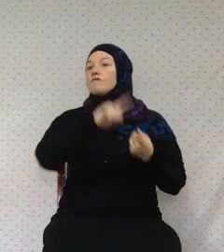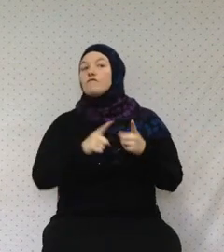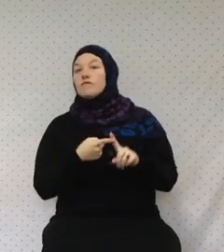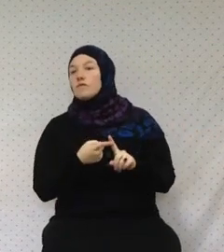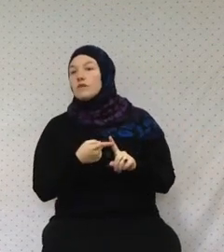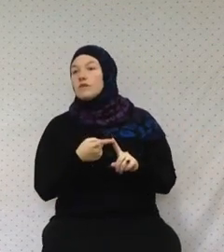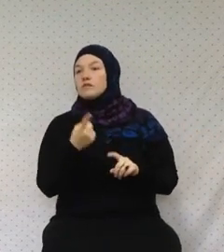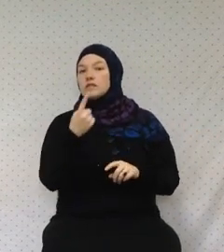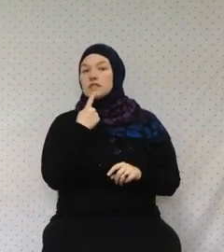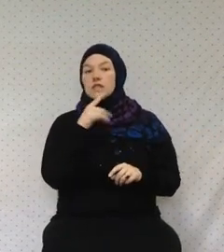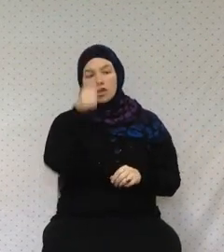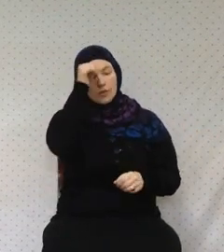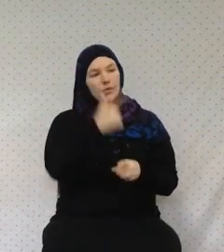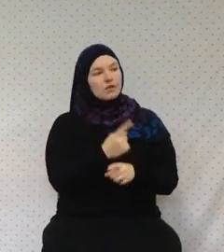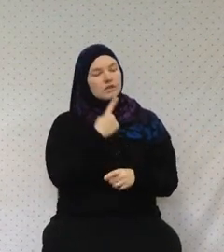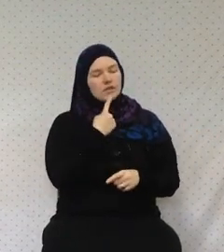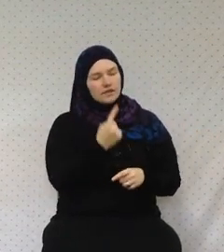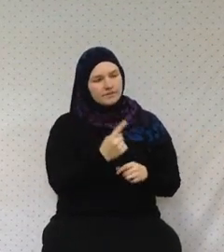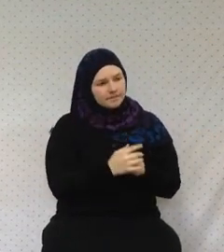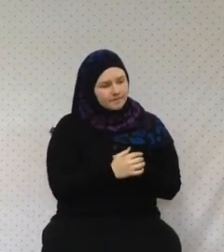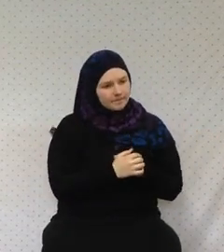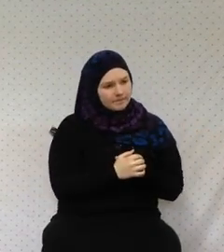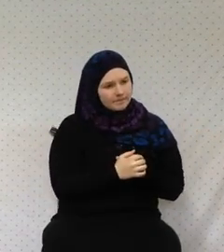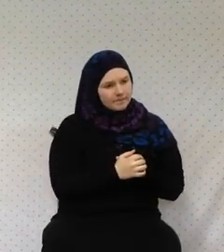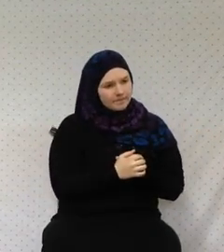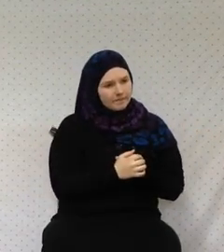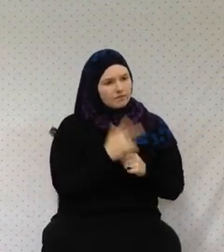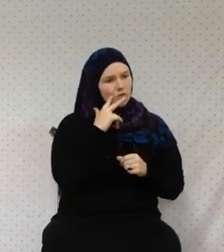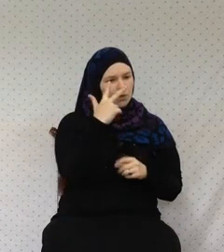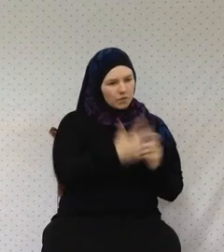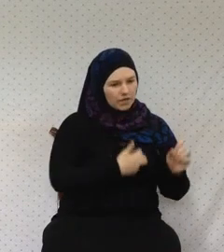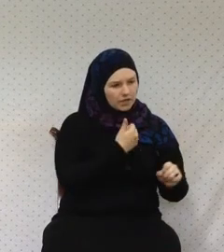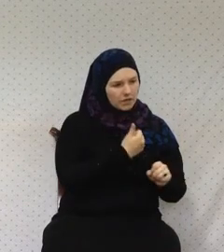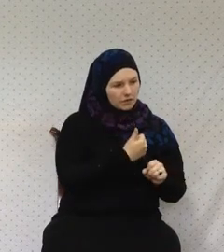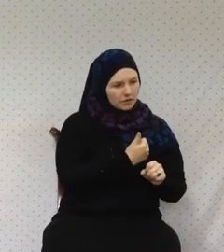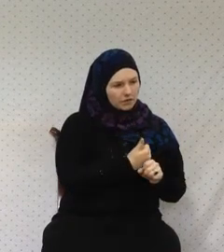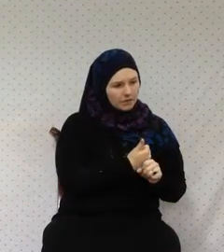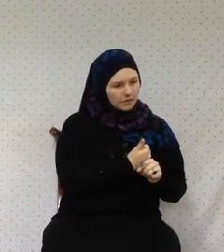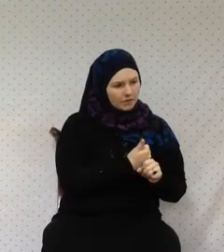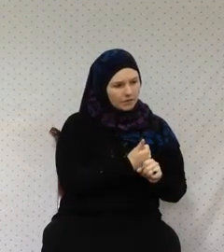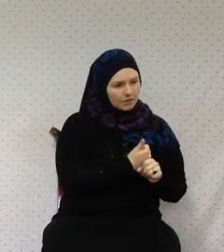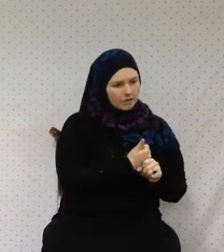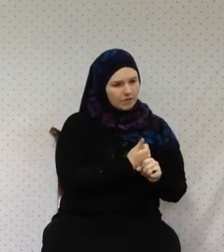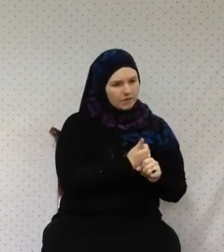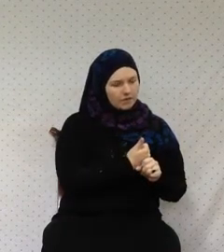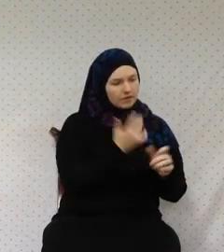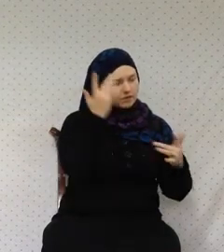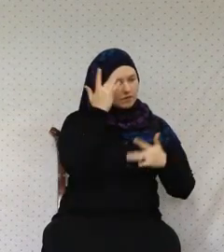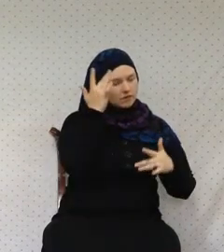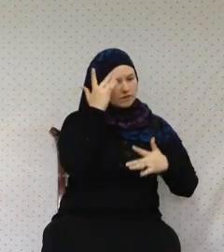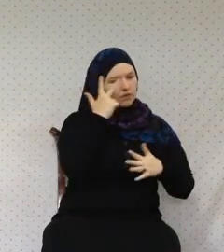said, "I had leukemia for 3 years, and my last visit the doctor